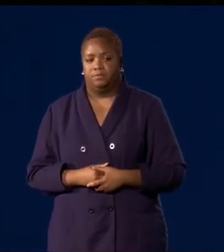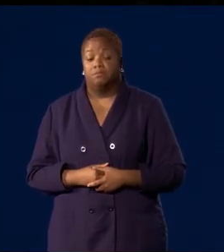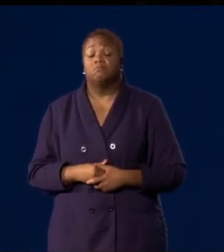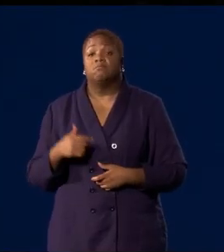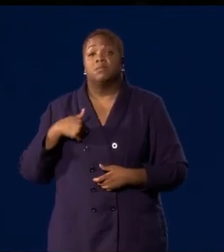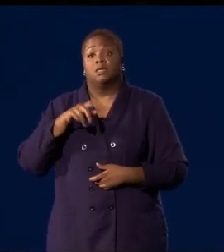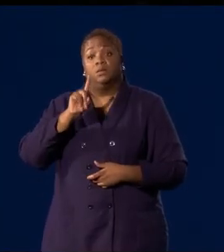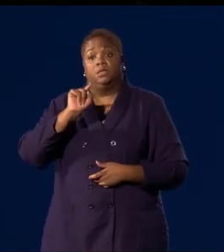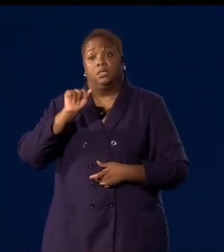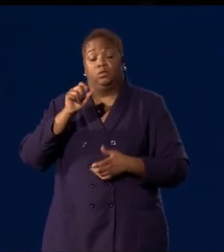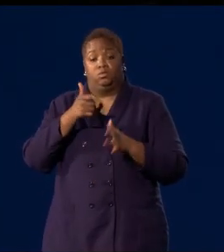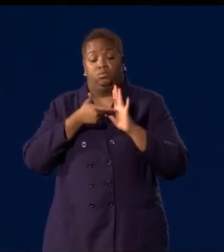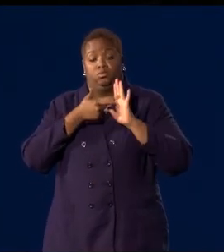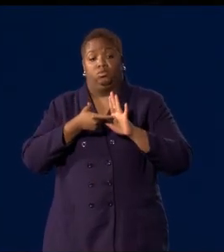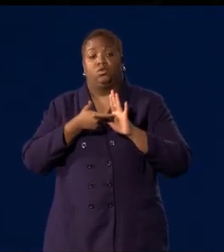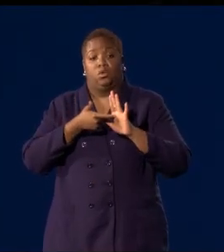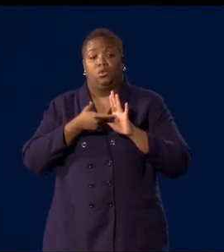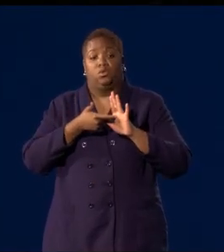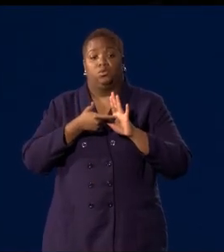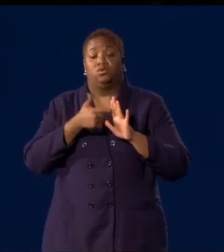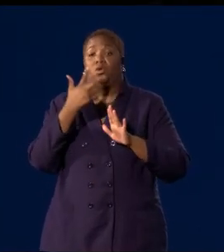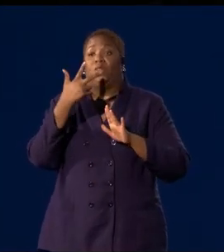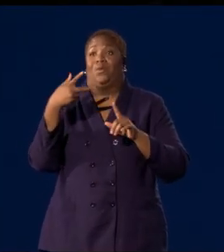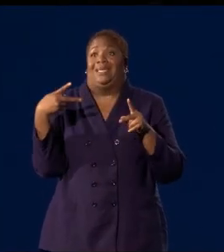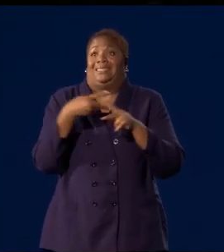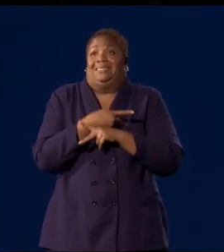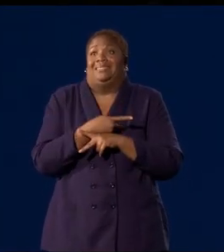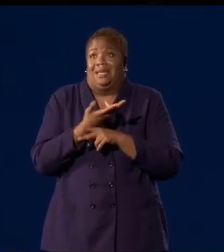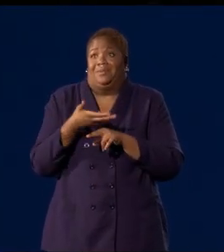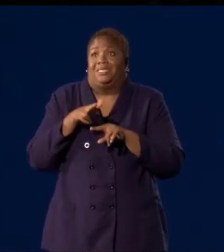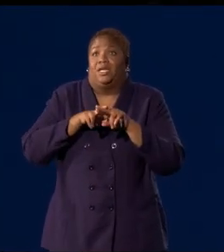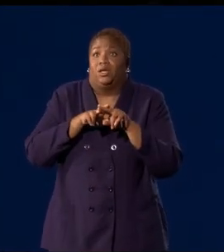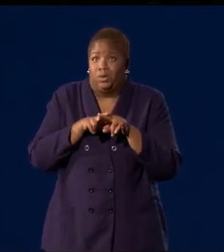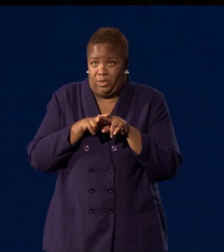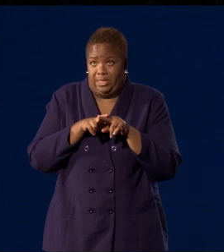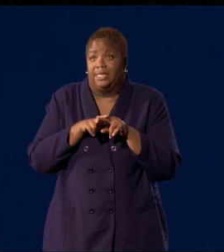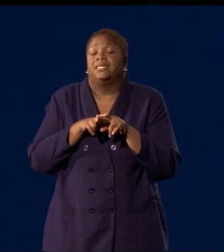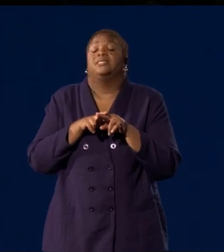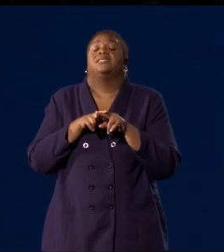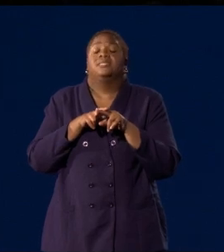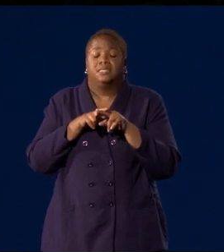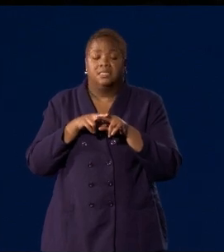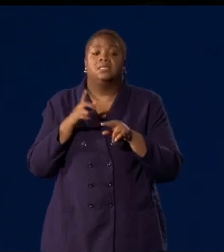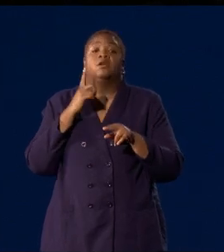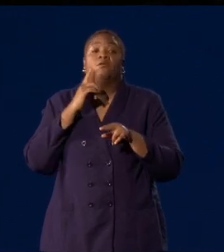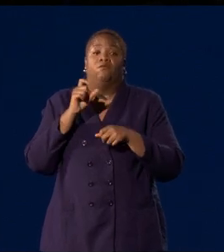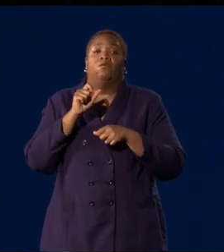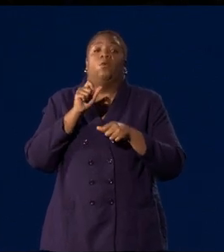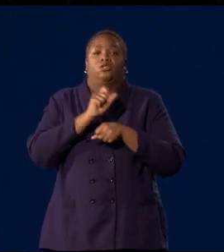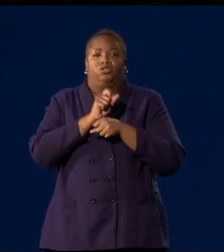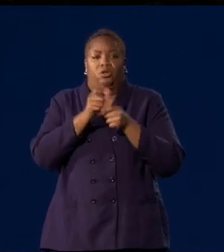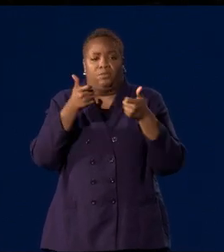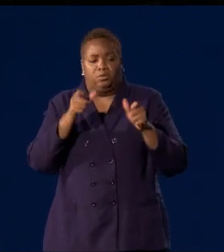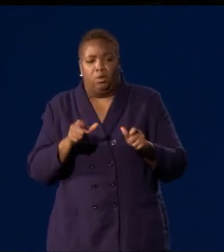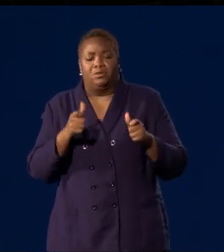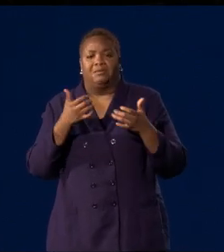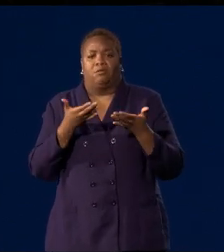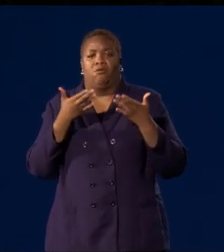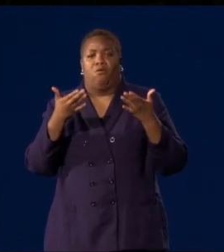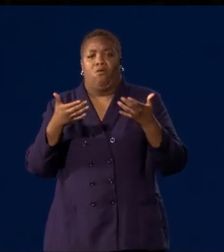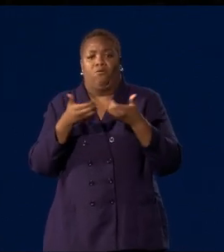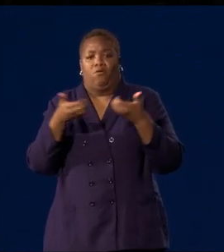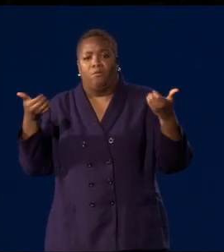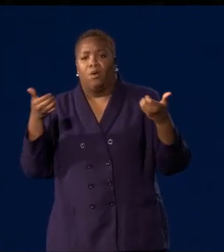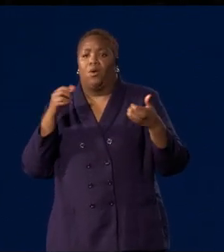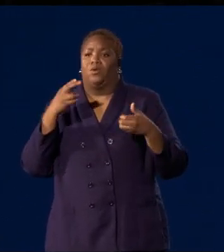data shows, there's been a 3x increase in the number of job postings that offer some sort of either remote work, hybrid work, or something like